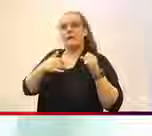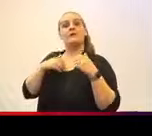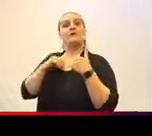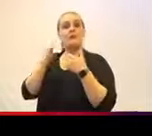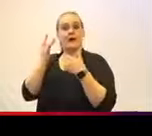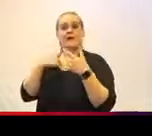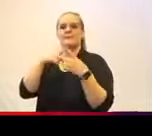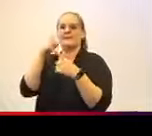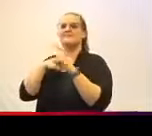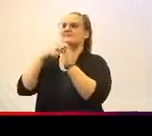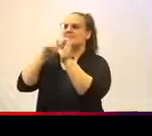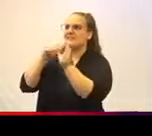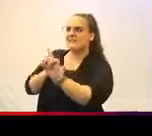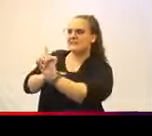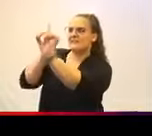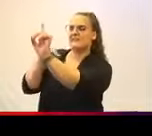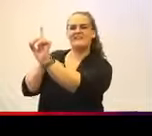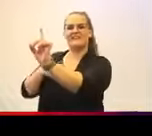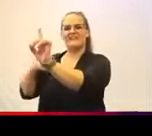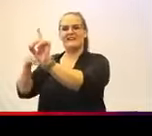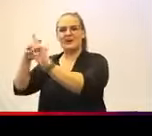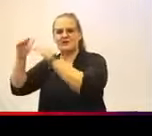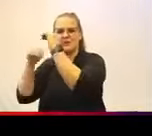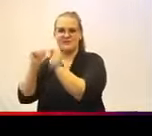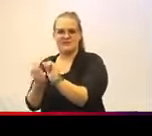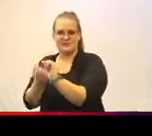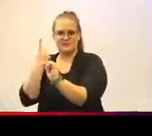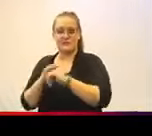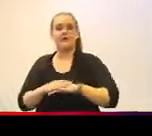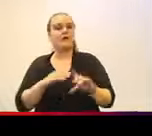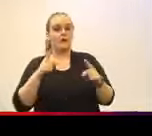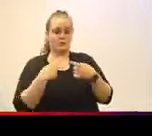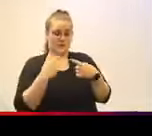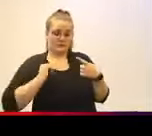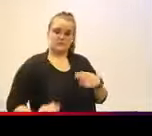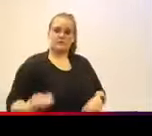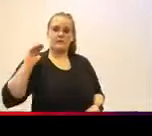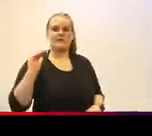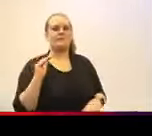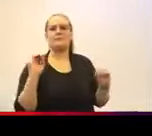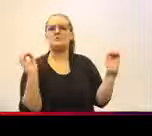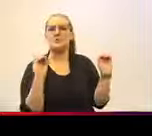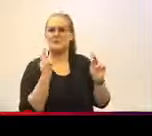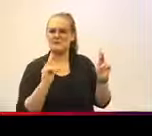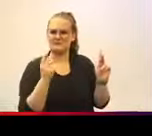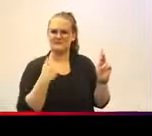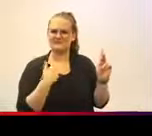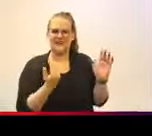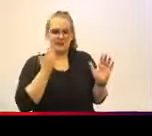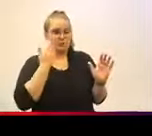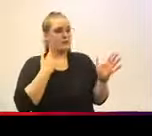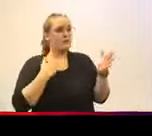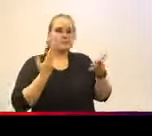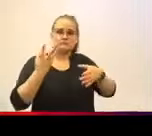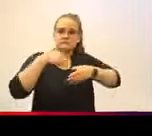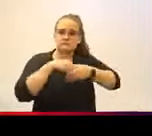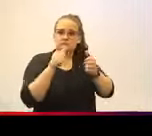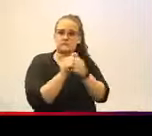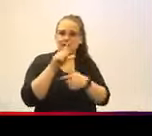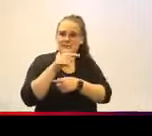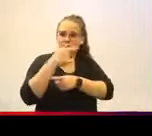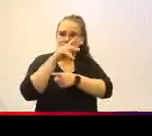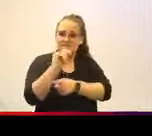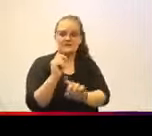understand. When I was growing up, there were no folks that I knew of where they were part of the LGBT community. There weren't visible